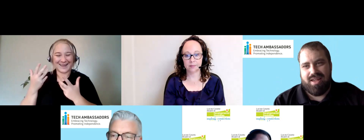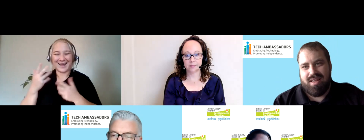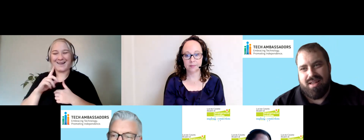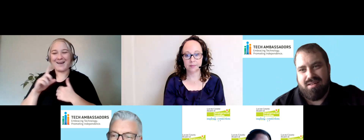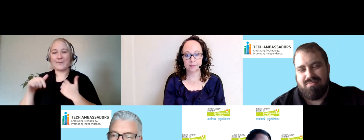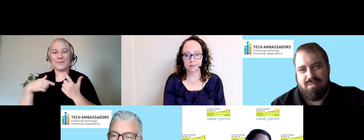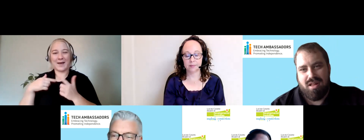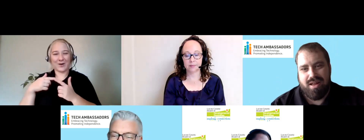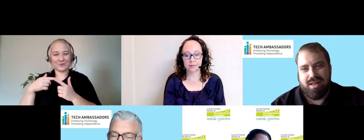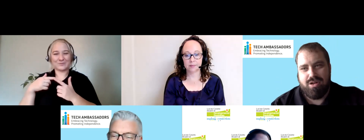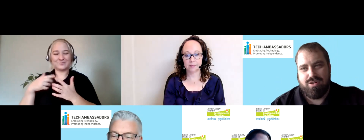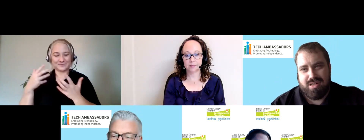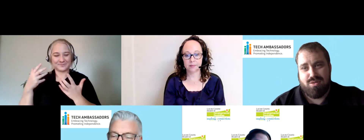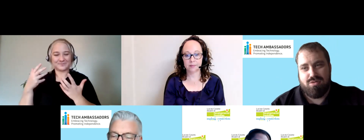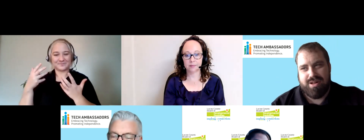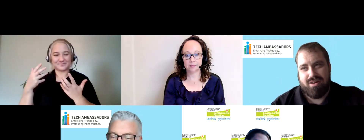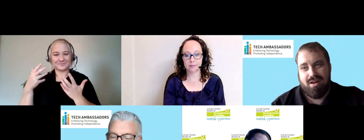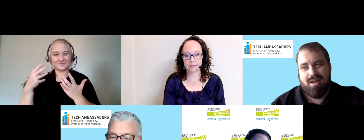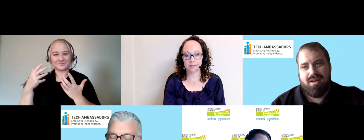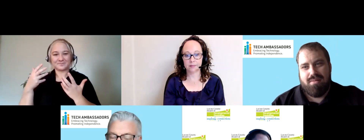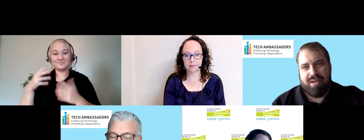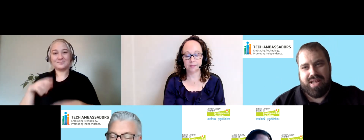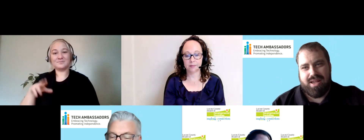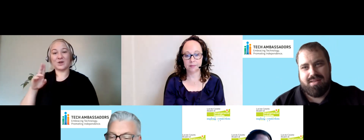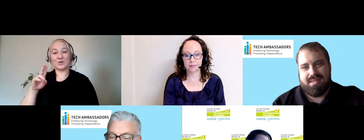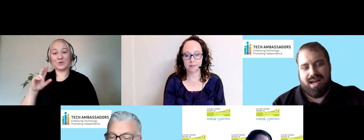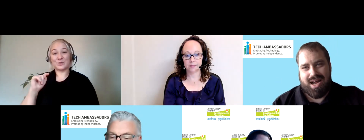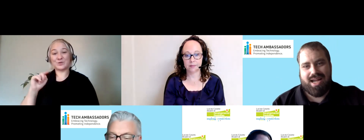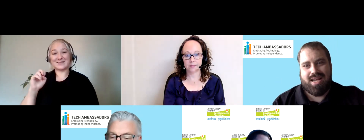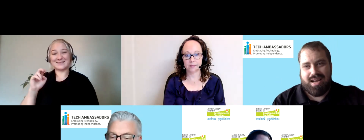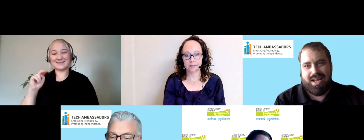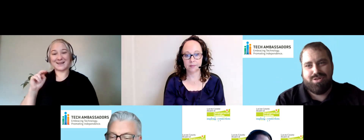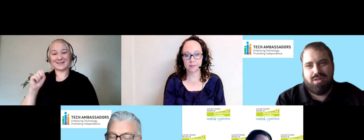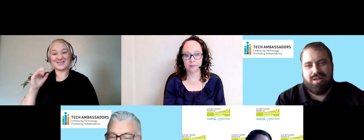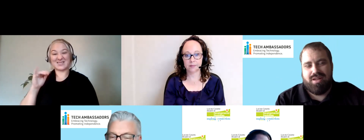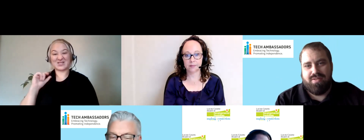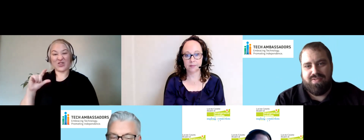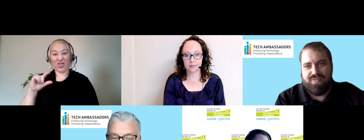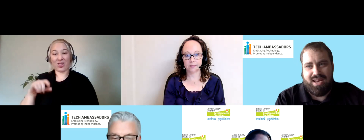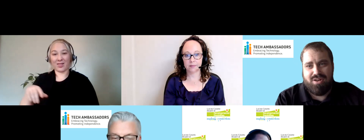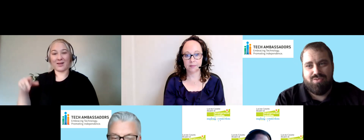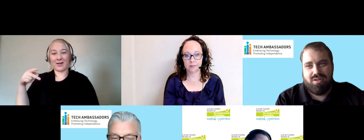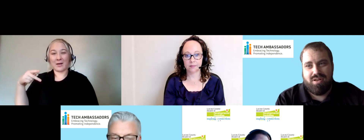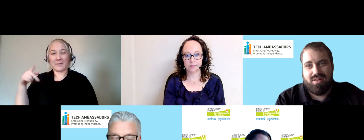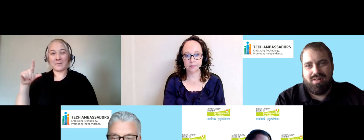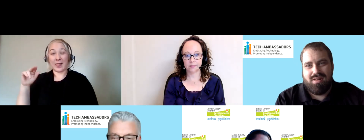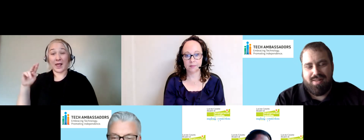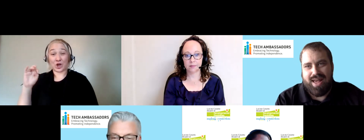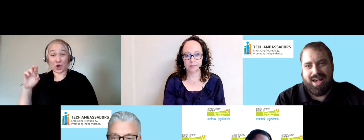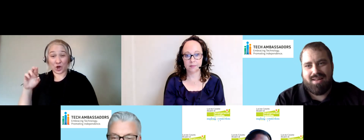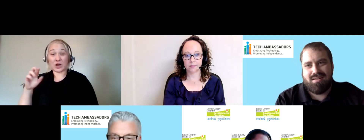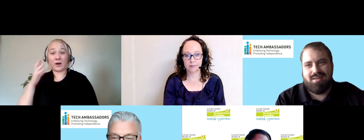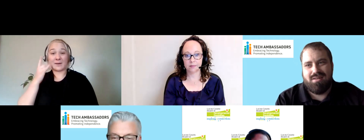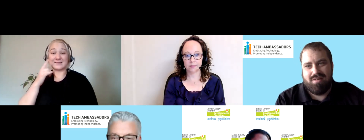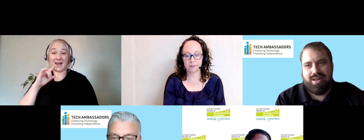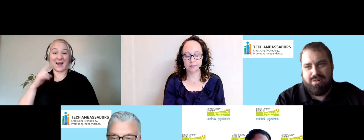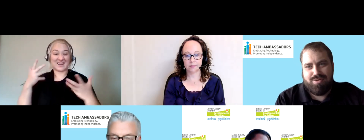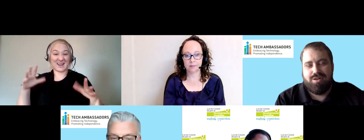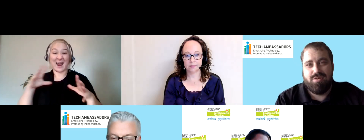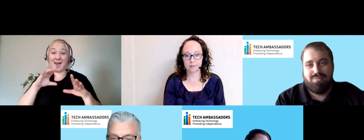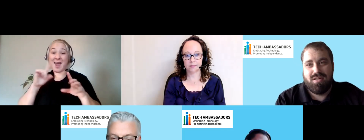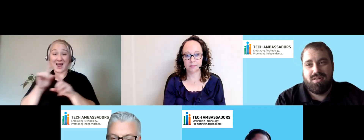about the like utensil cleaner, because I had actually found that